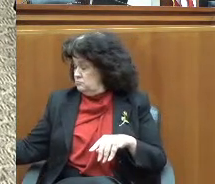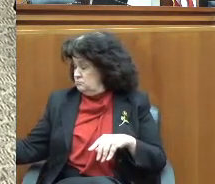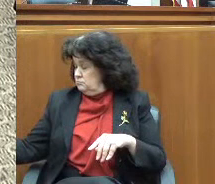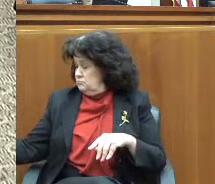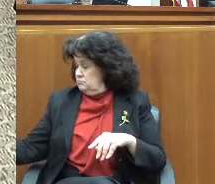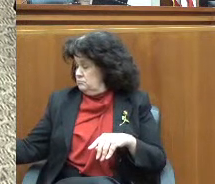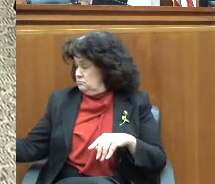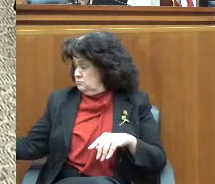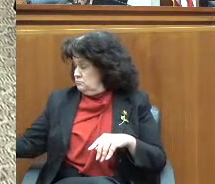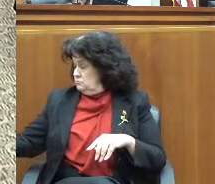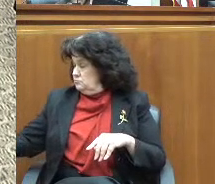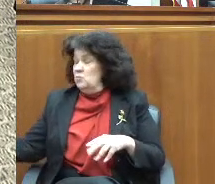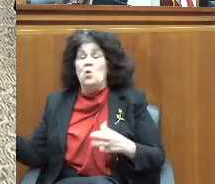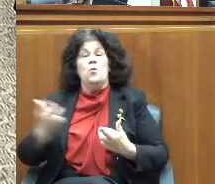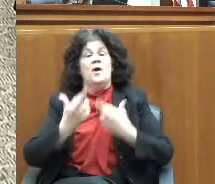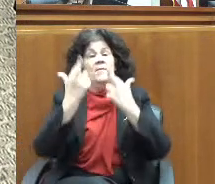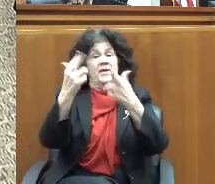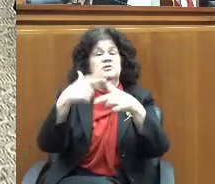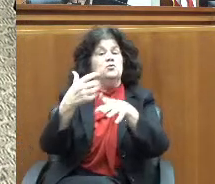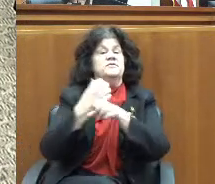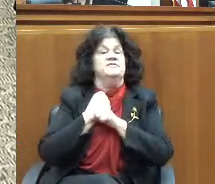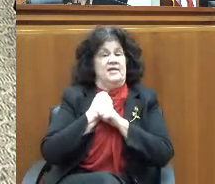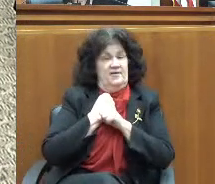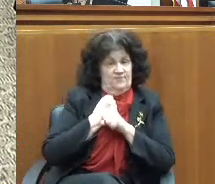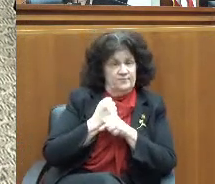just a recommendation to receive.